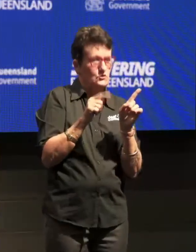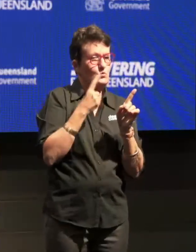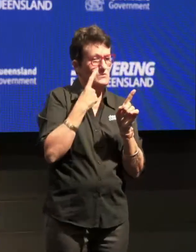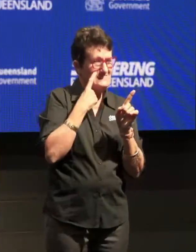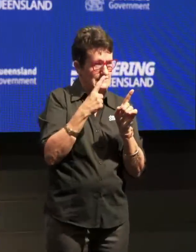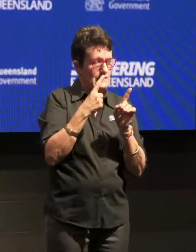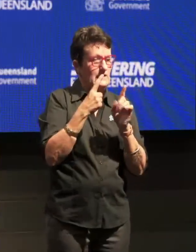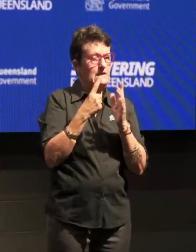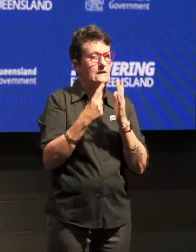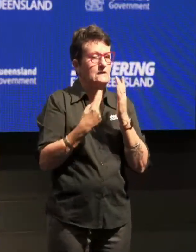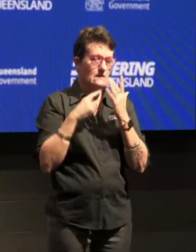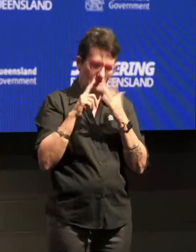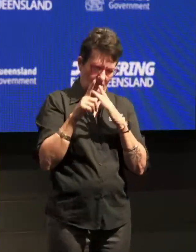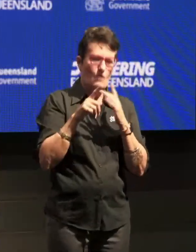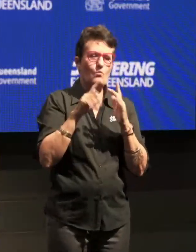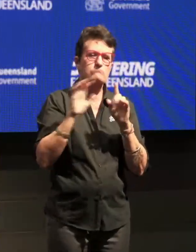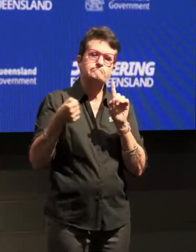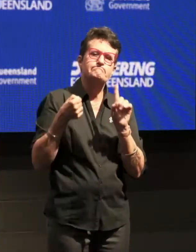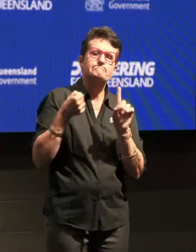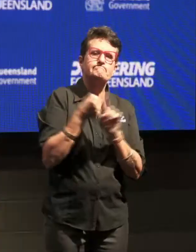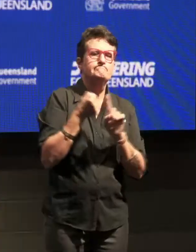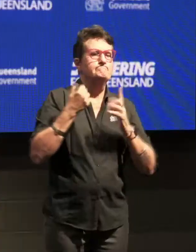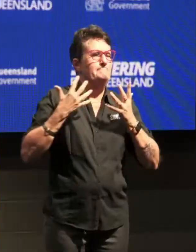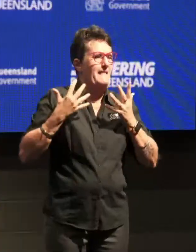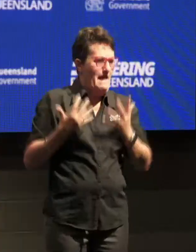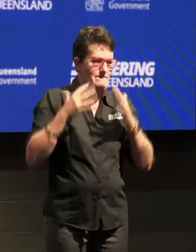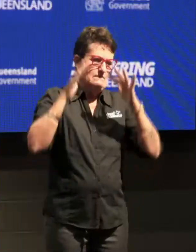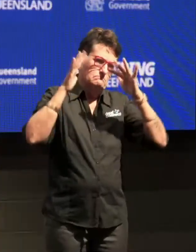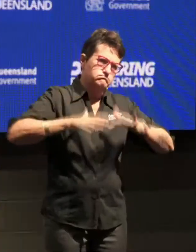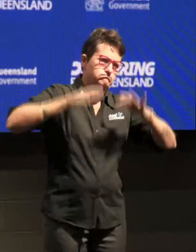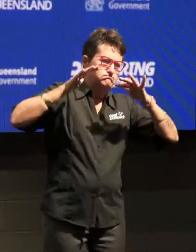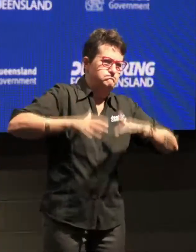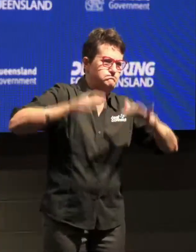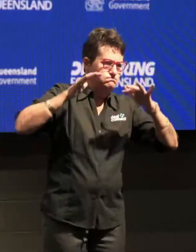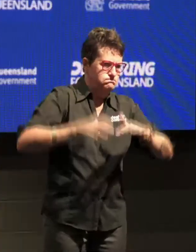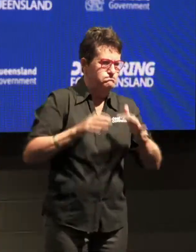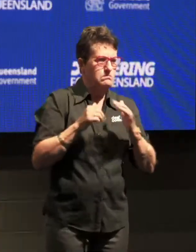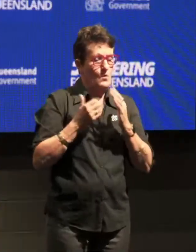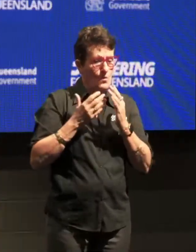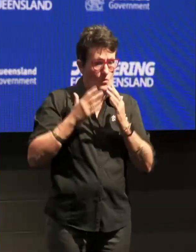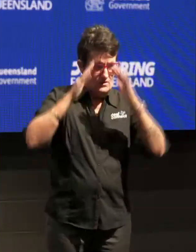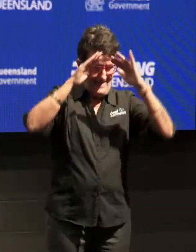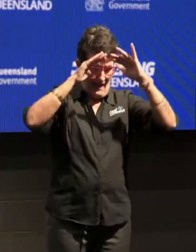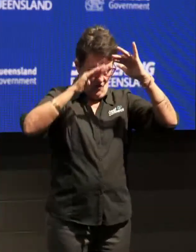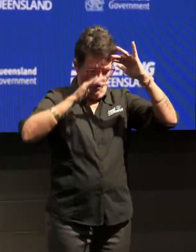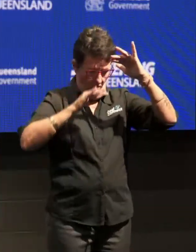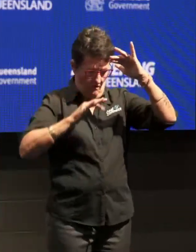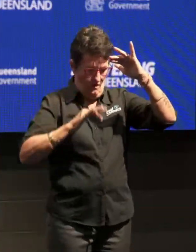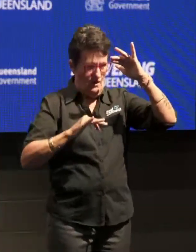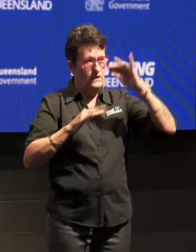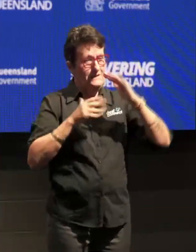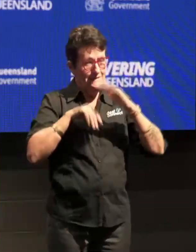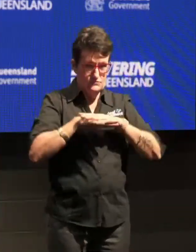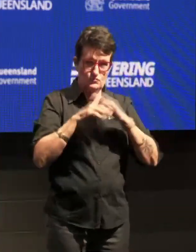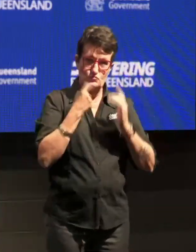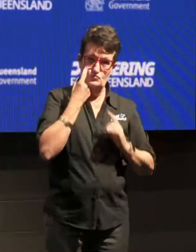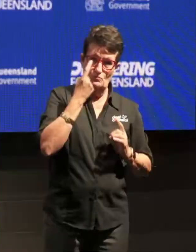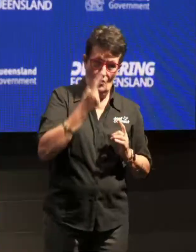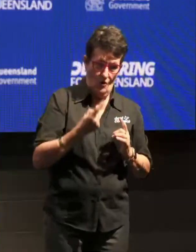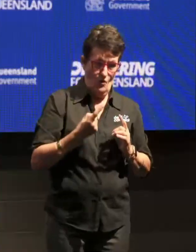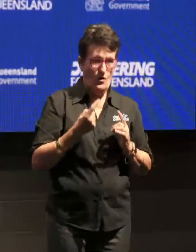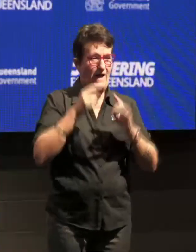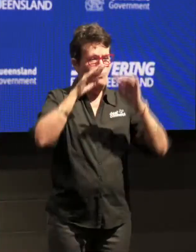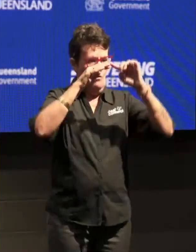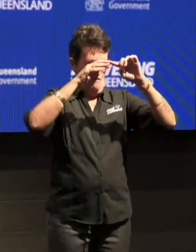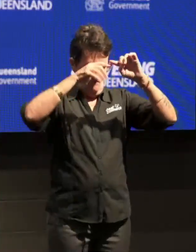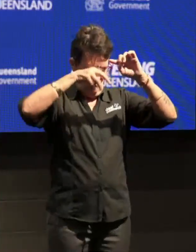comes ashore, they will be in line for the heaviest rainfall, and then that will spread down the coast. So heaviest rainfall into Sunday, and then it'll spread down the coast